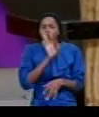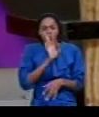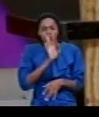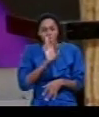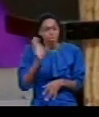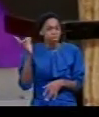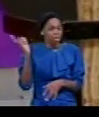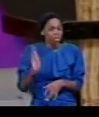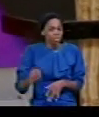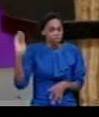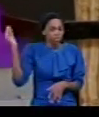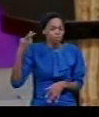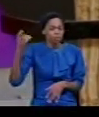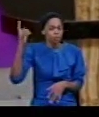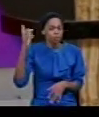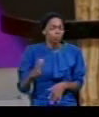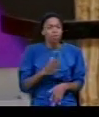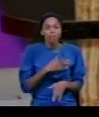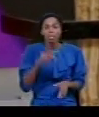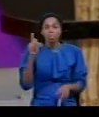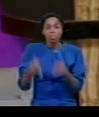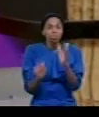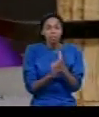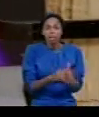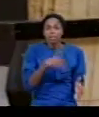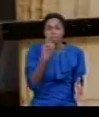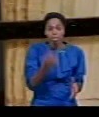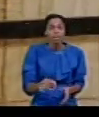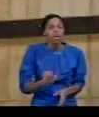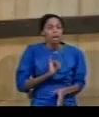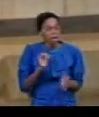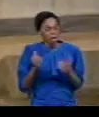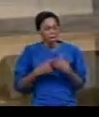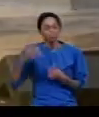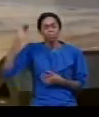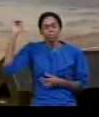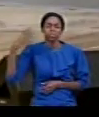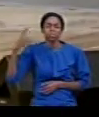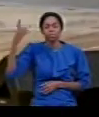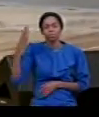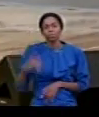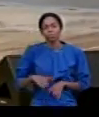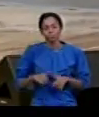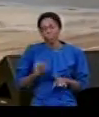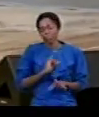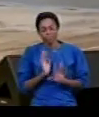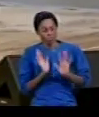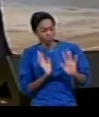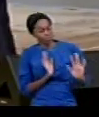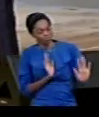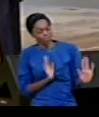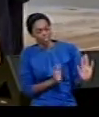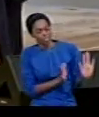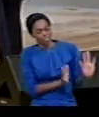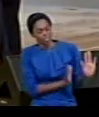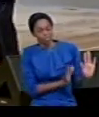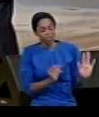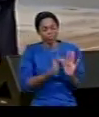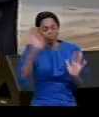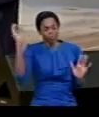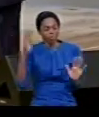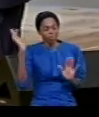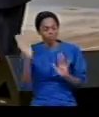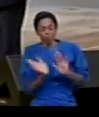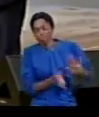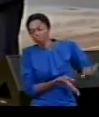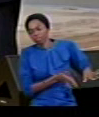of God. And those who say, I have the grace of God, but I leave the grace of God behind, I